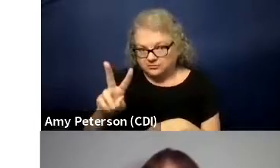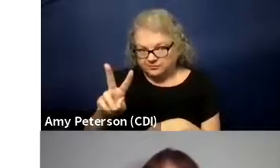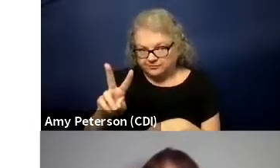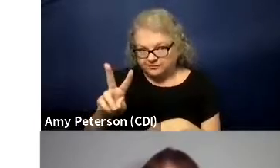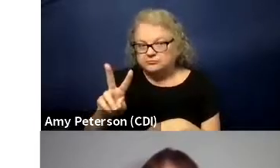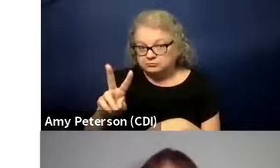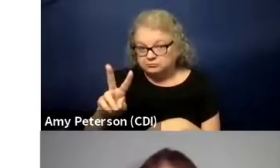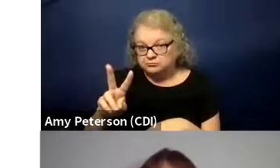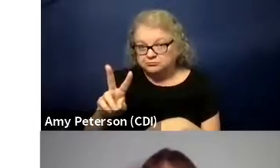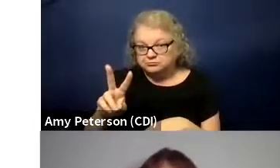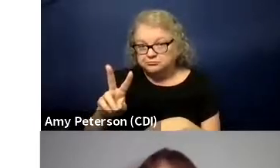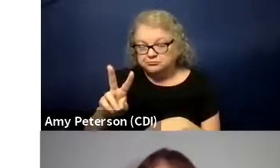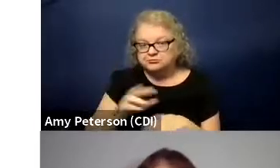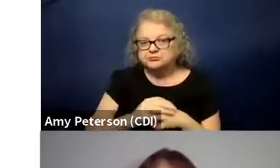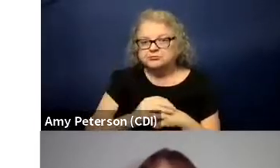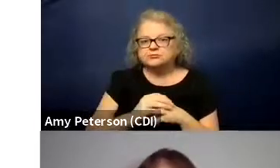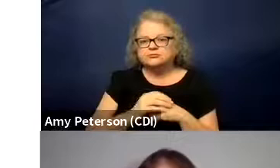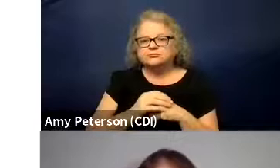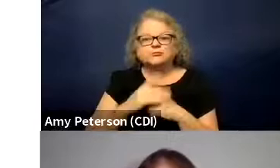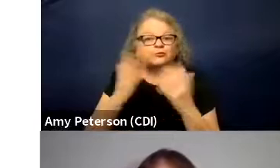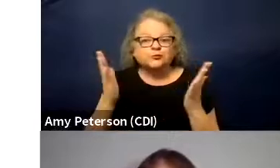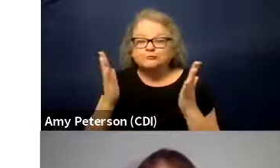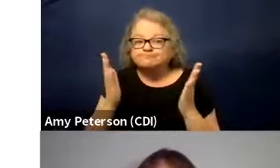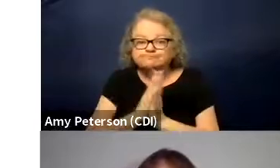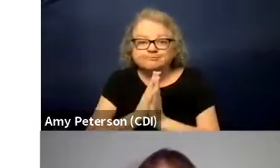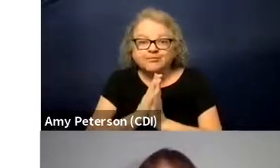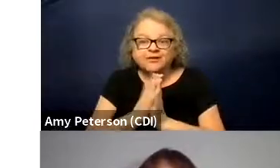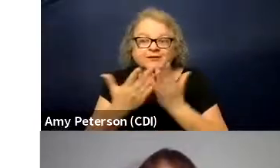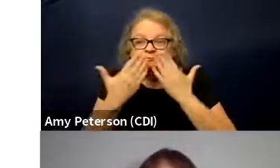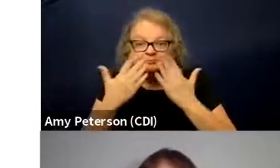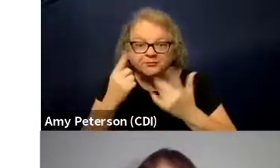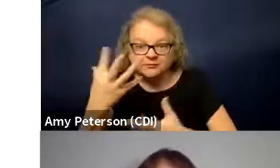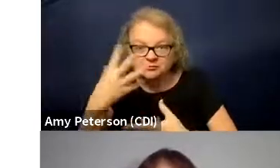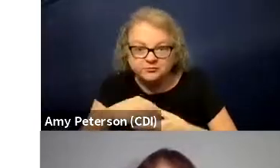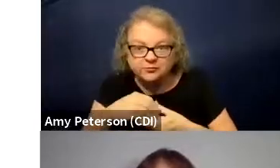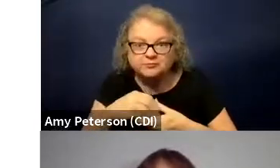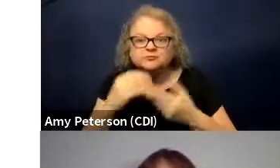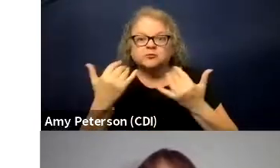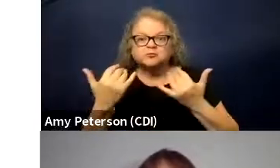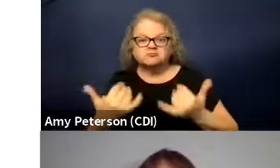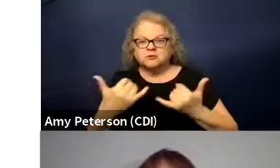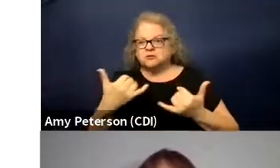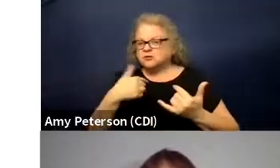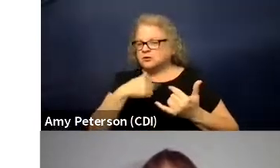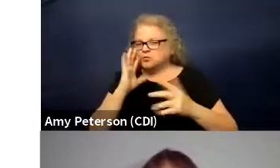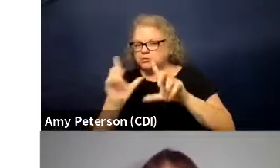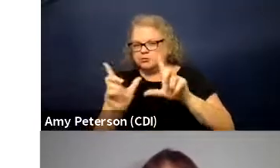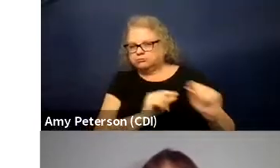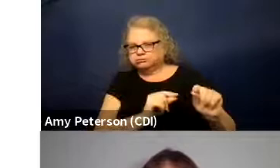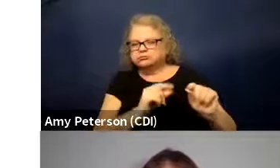Thank you so much for joining me this evening. I think I will stop sharing my screen and we will turn to the questions.